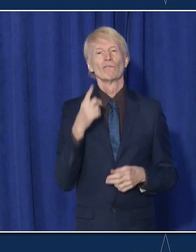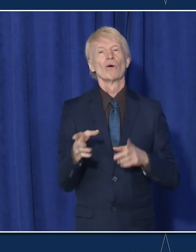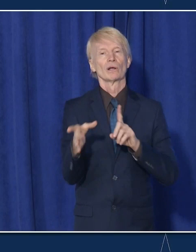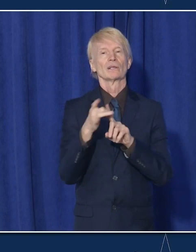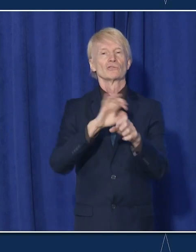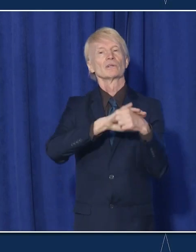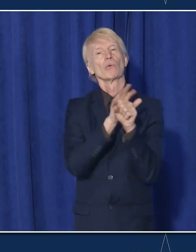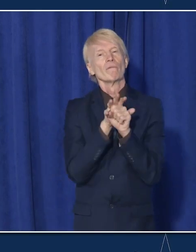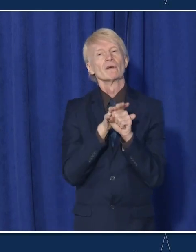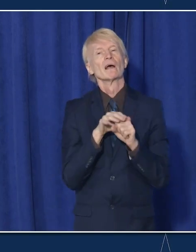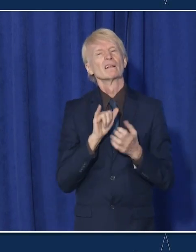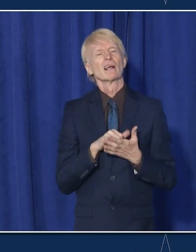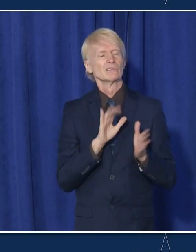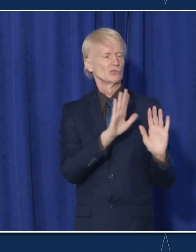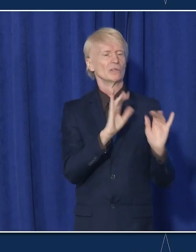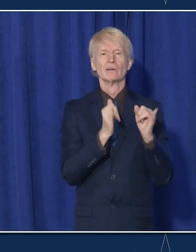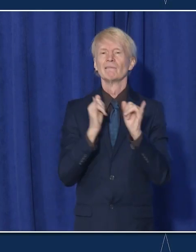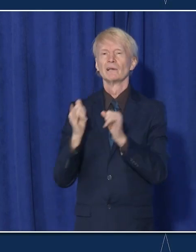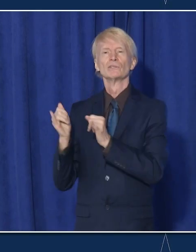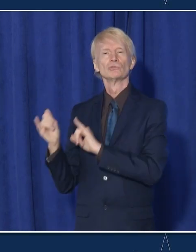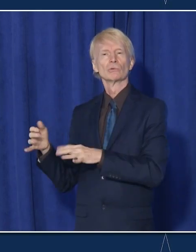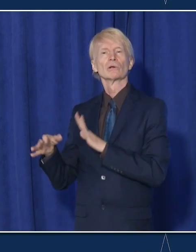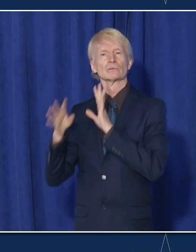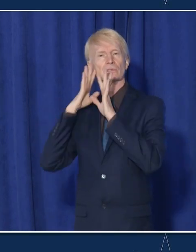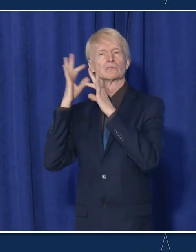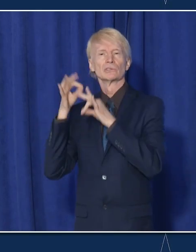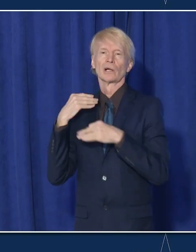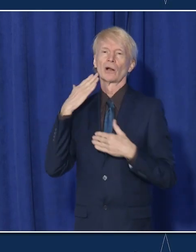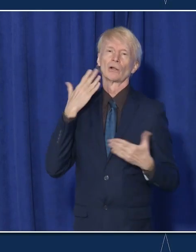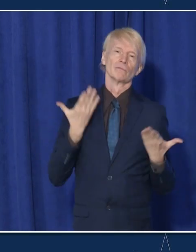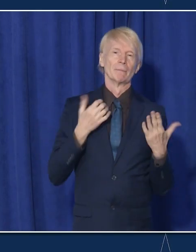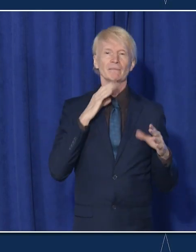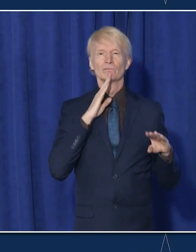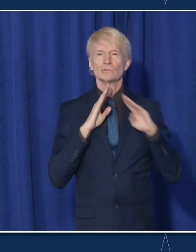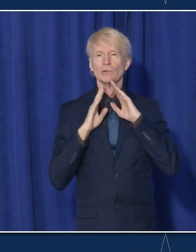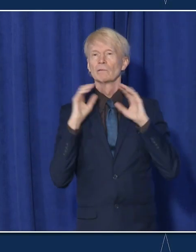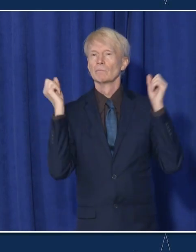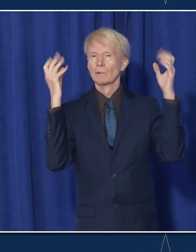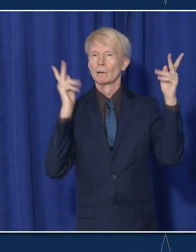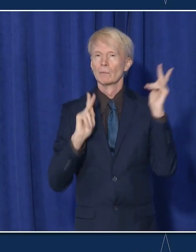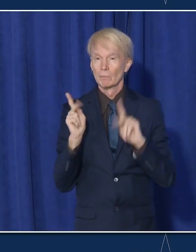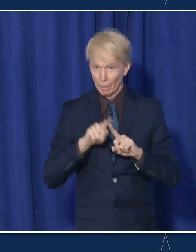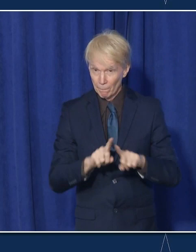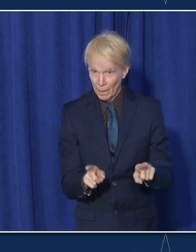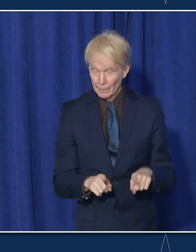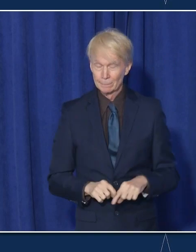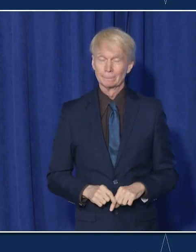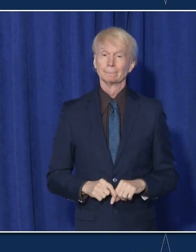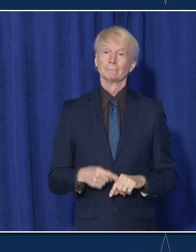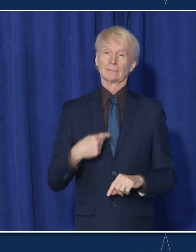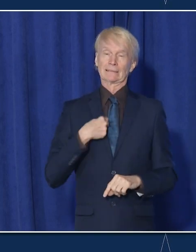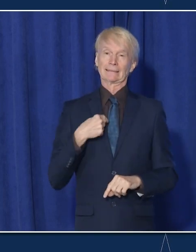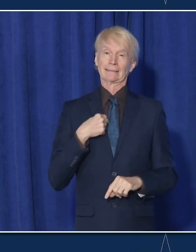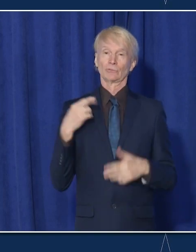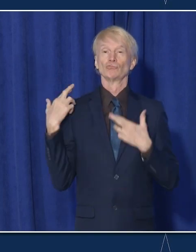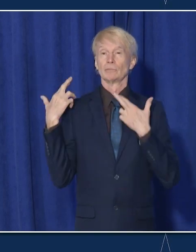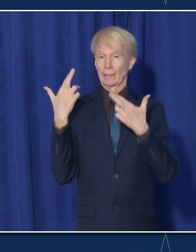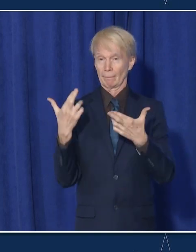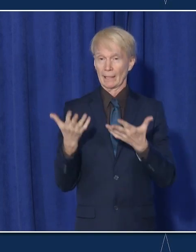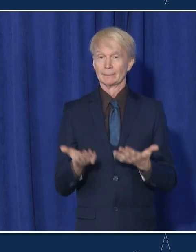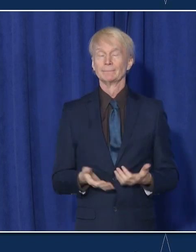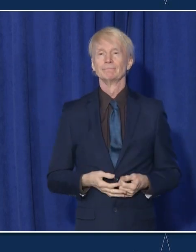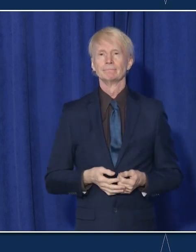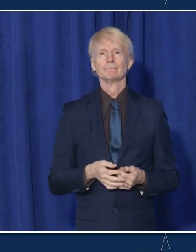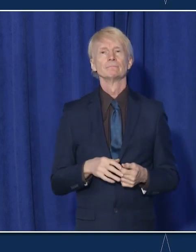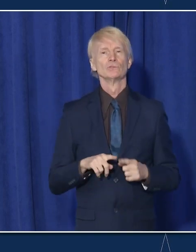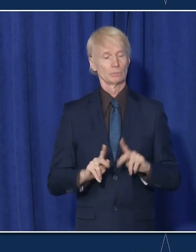it is a little bit of an individual decision. I know that can be harder for folks, but I would say, I am recommending to